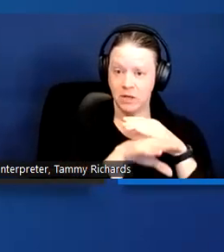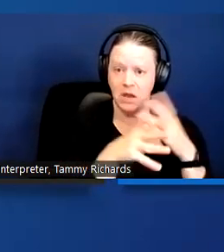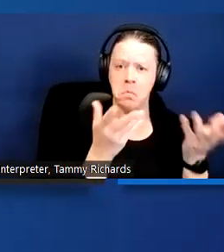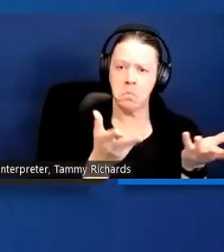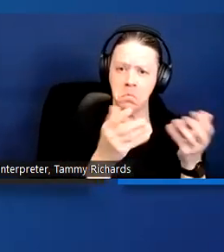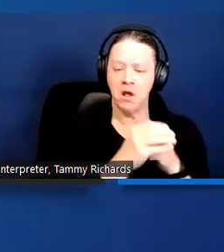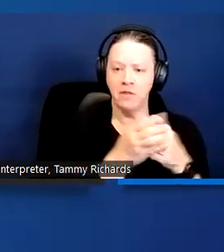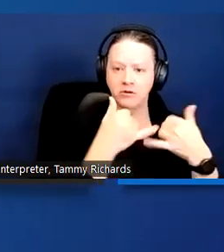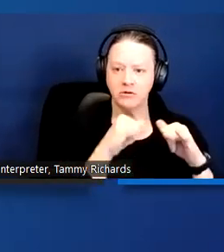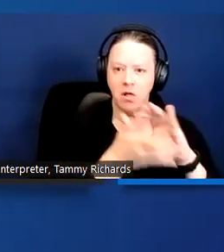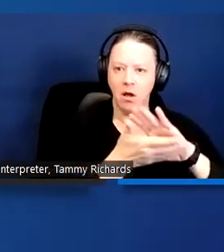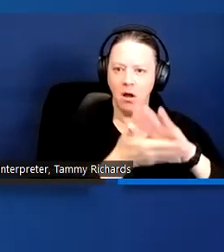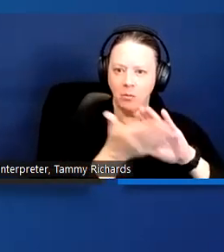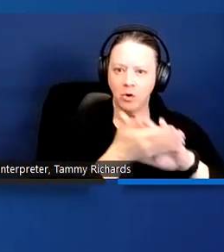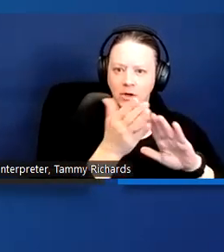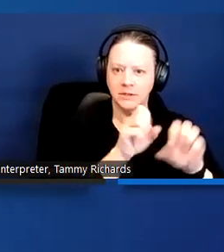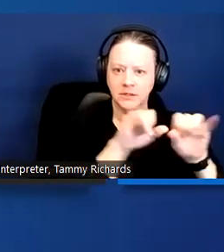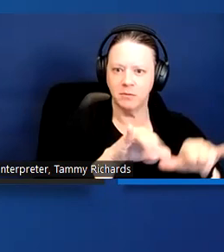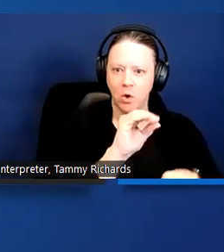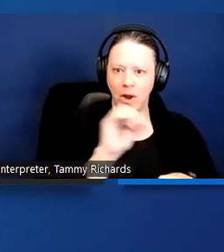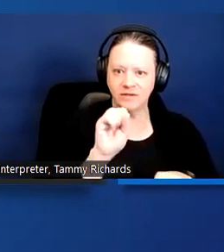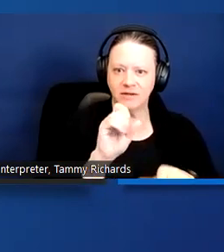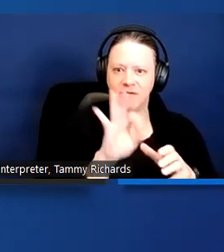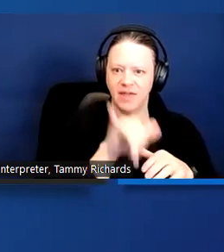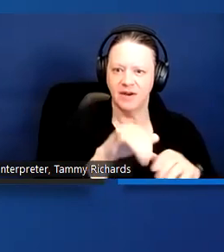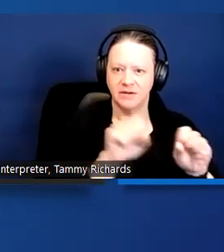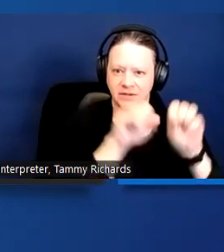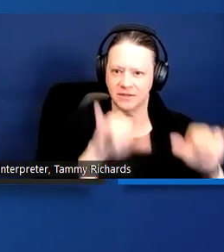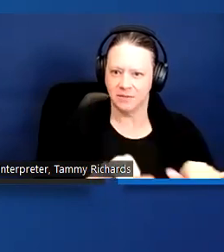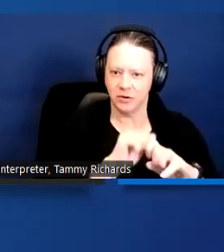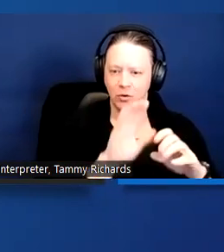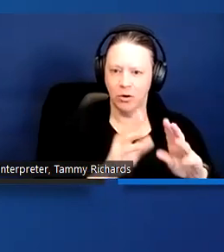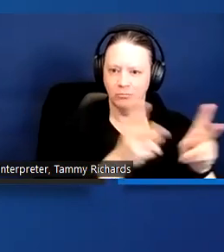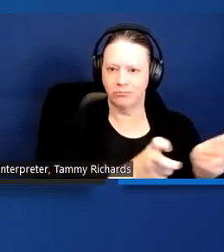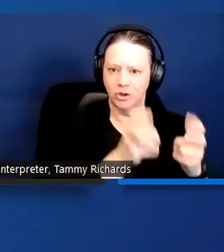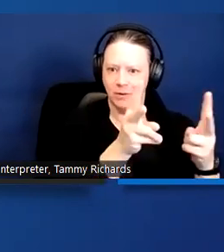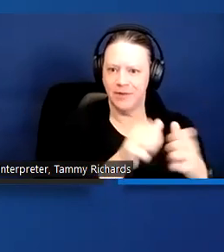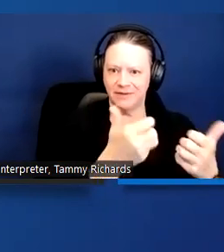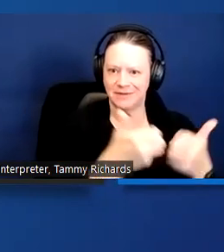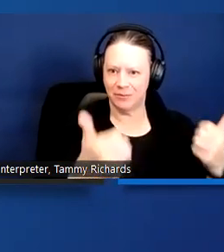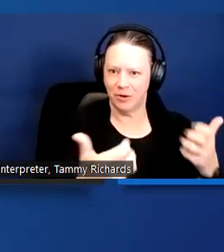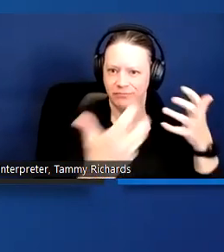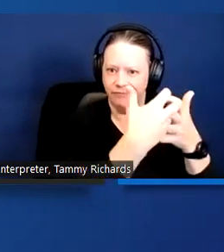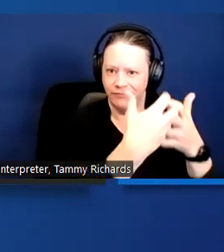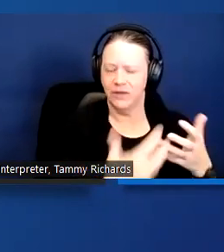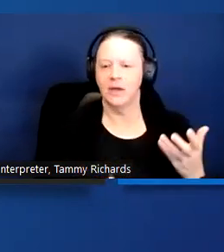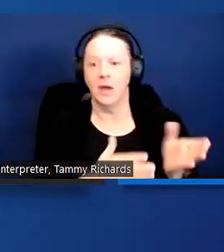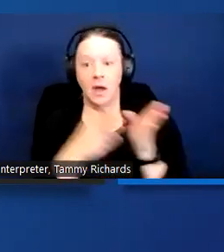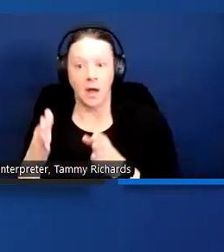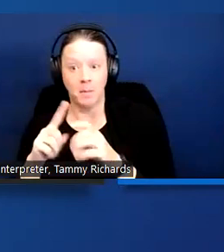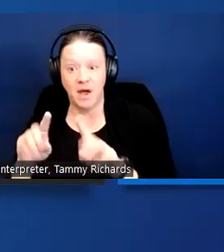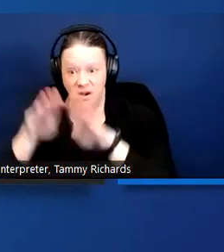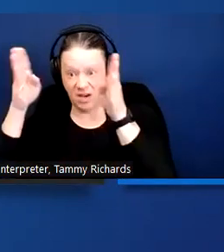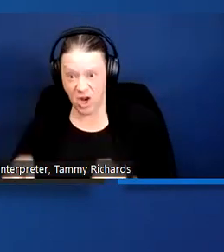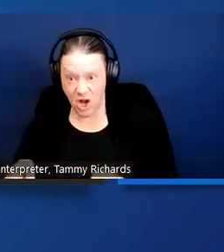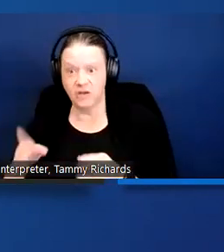still the operating system of the computer you're putting it on that is a separate question. In this case, since you've bundled it all to one,